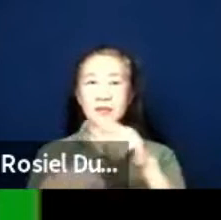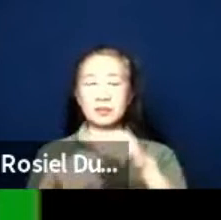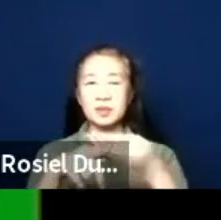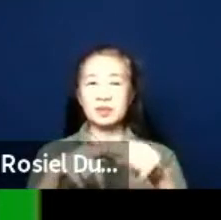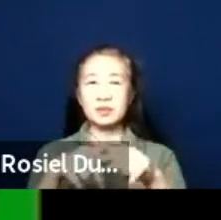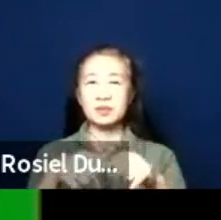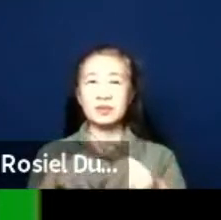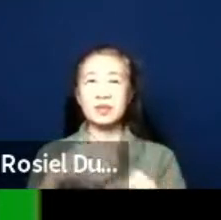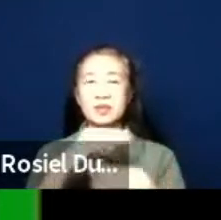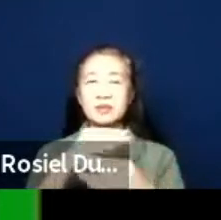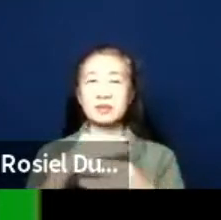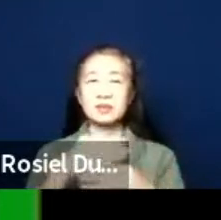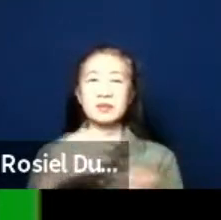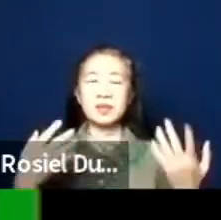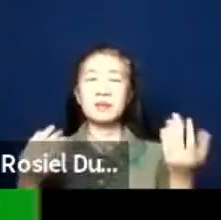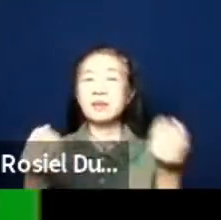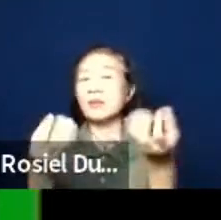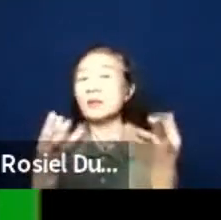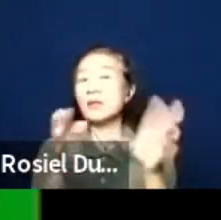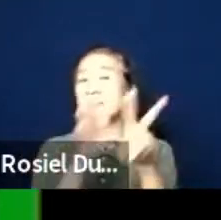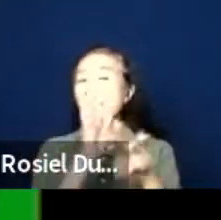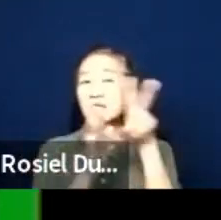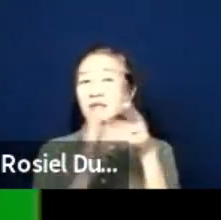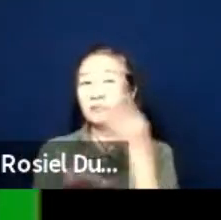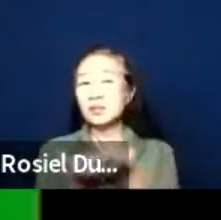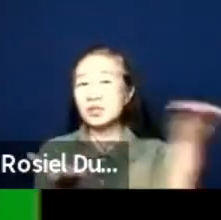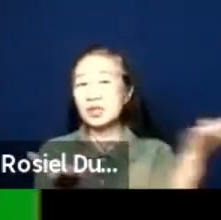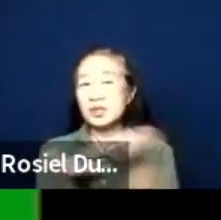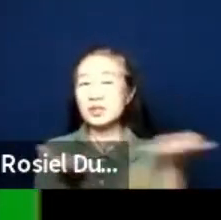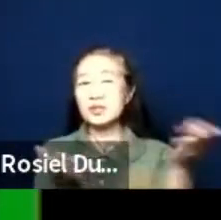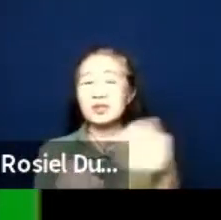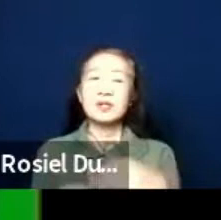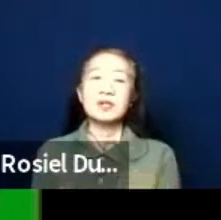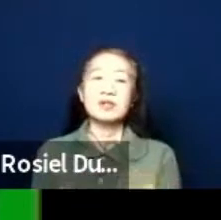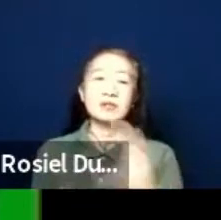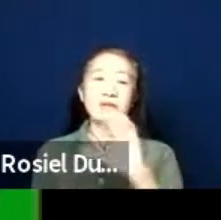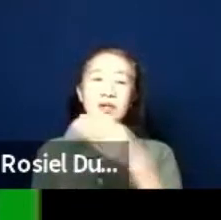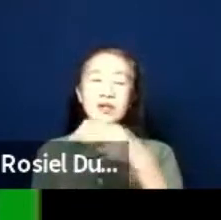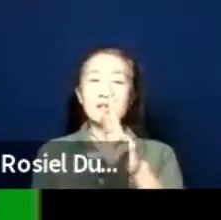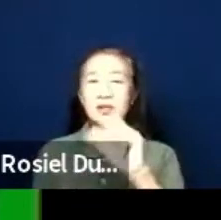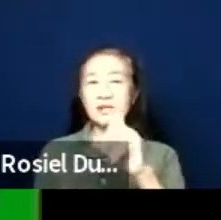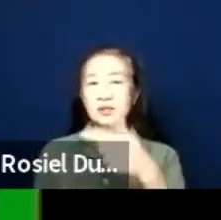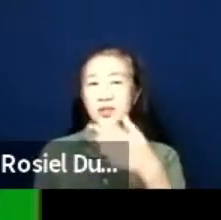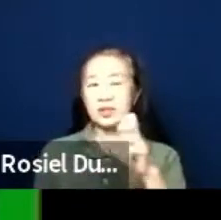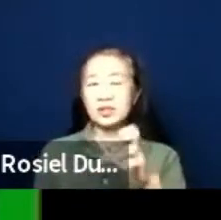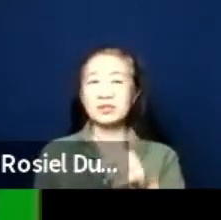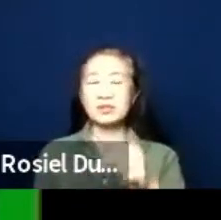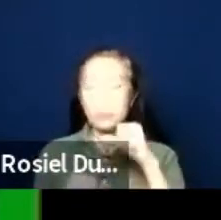loaded with videos and activities. Purchase spare chargers for electronic devices and keep them